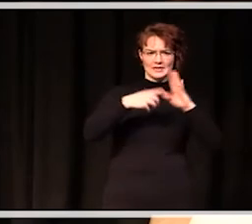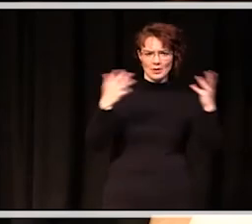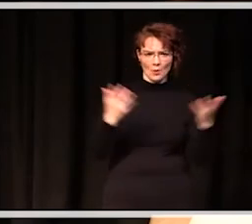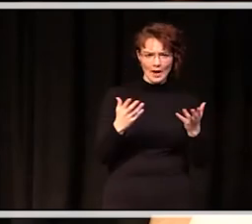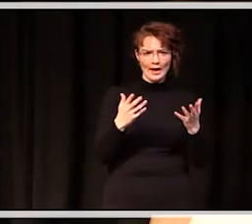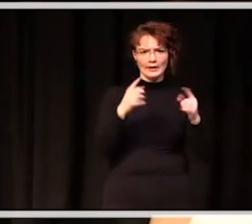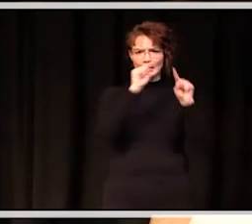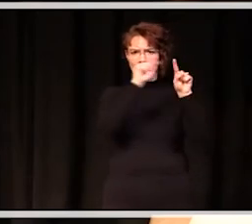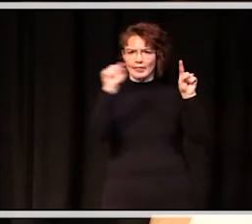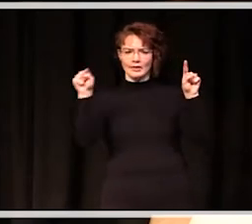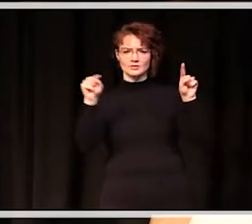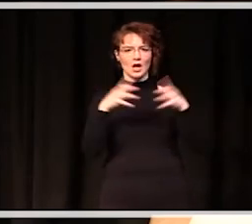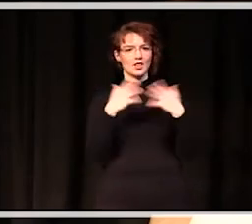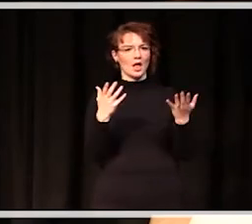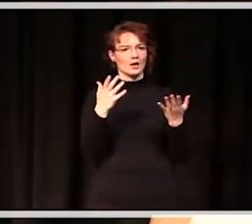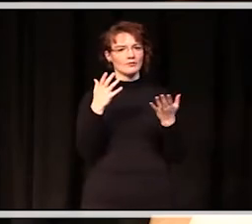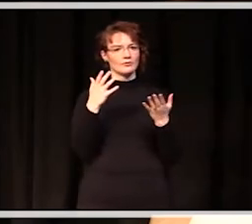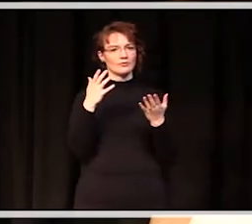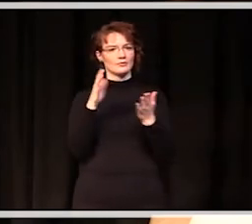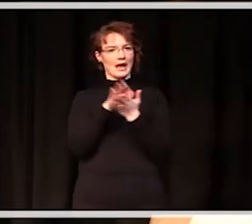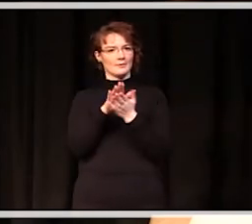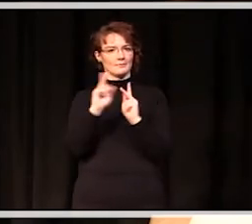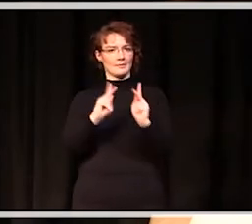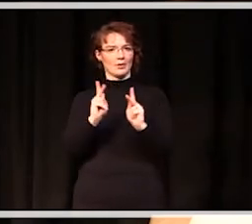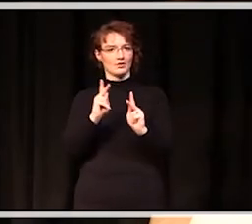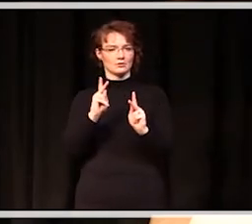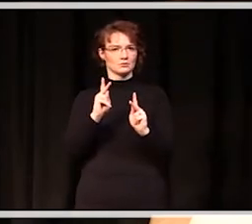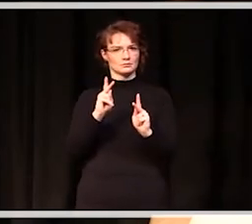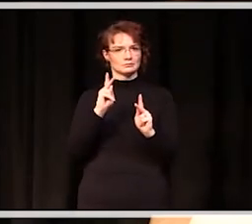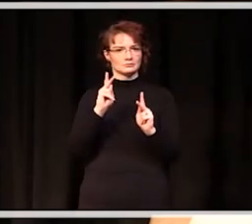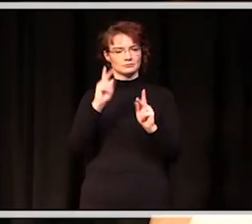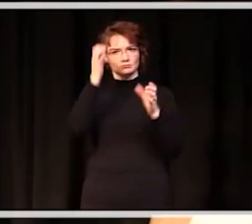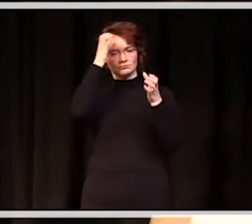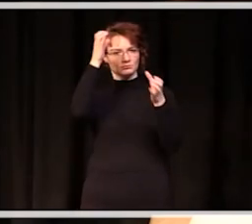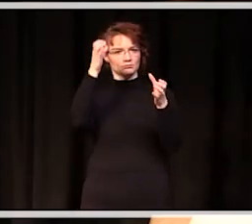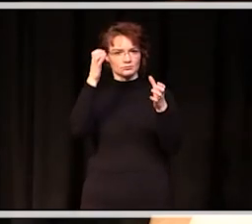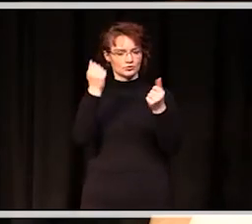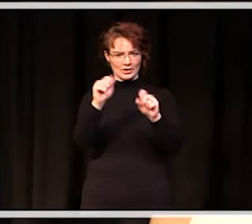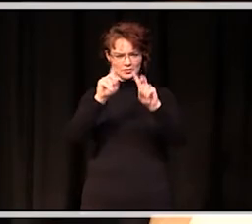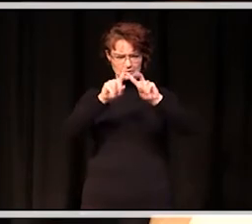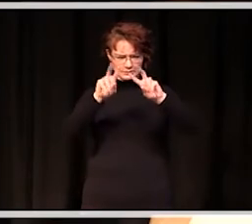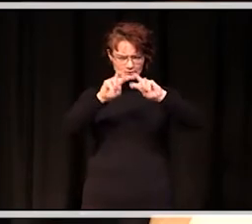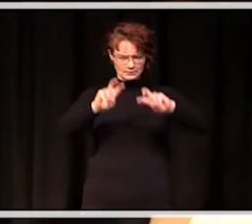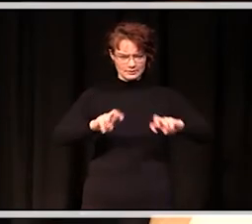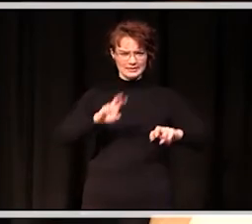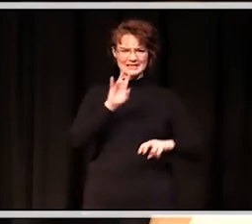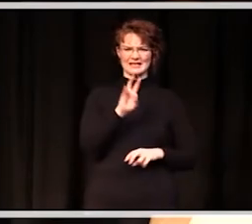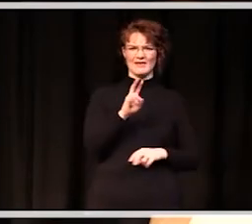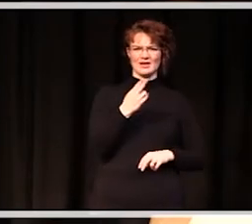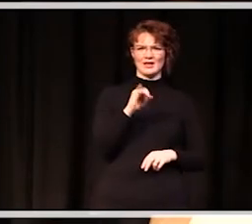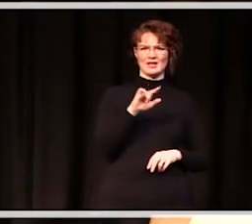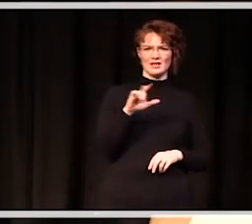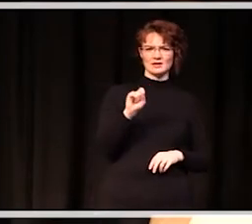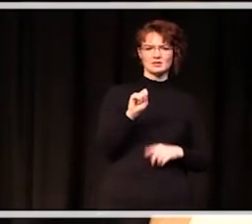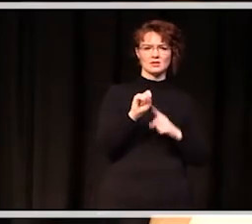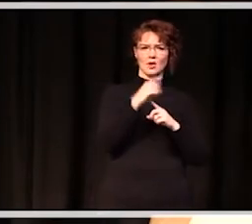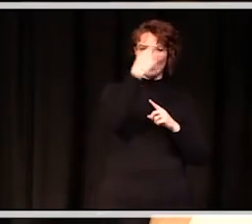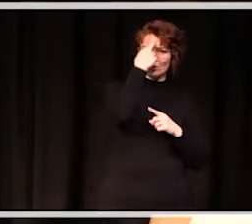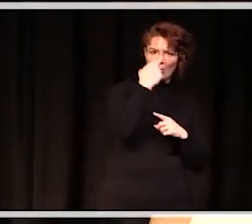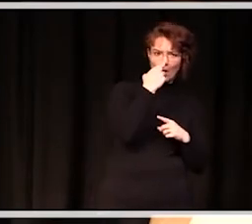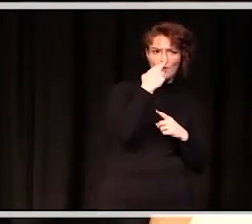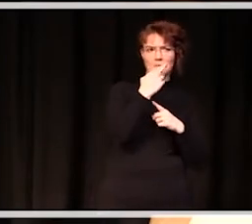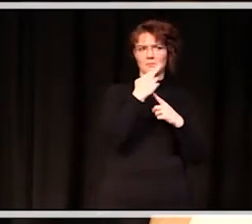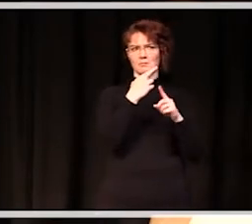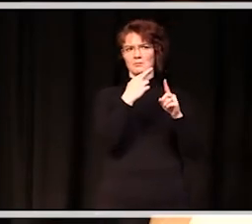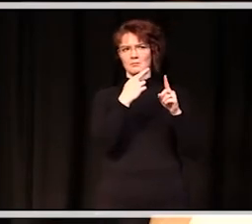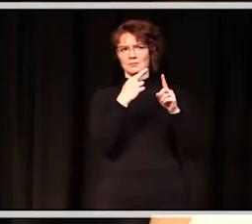there have been a lot of scholars who tried to figure this out for a lot of years. The seven hills, we know Rome, the seven hills of